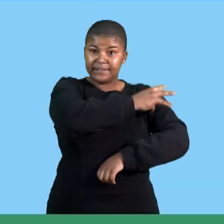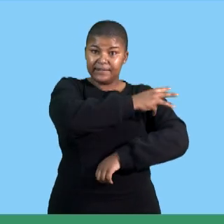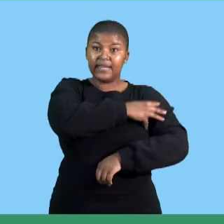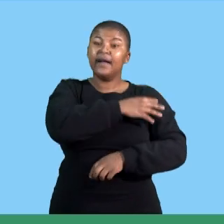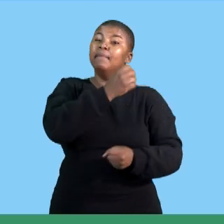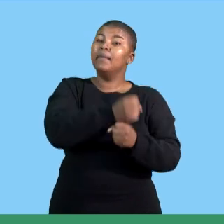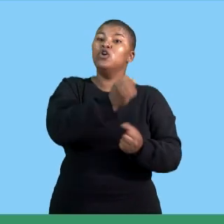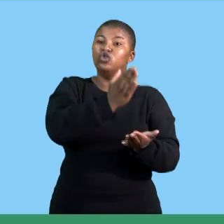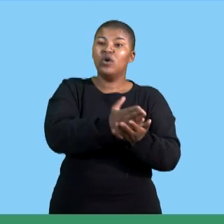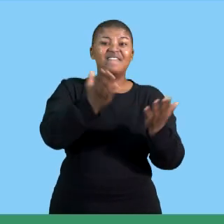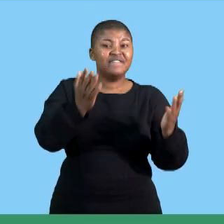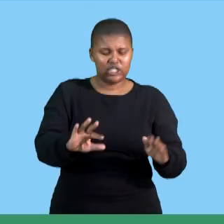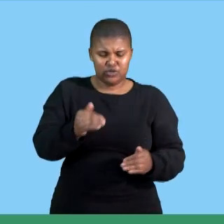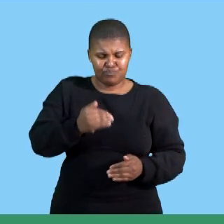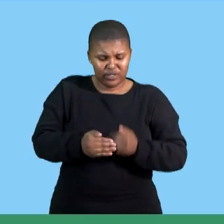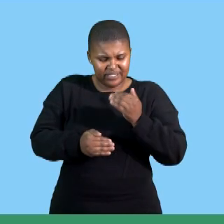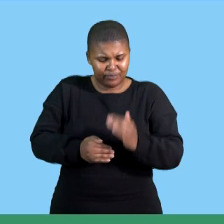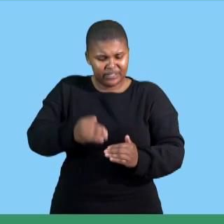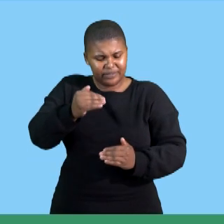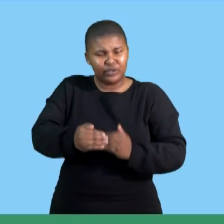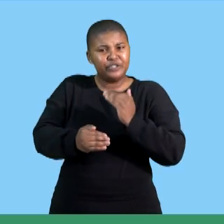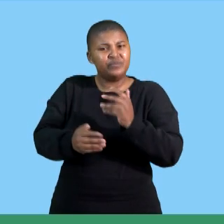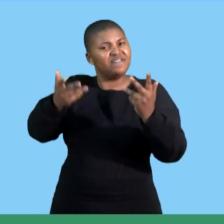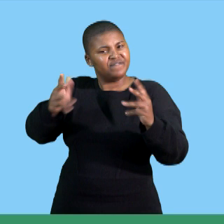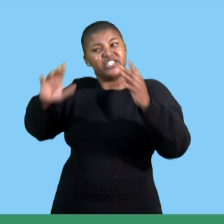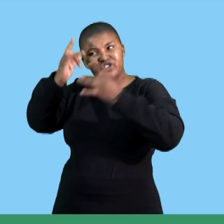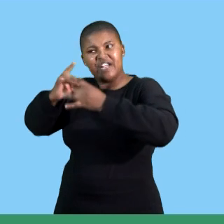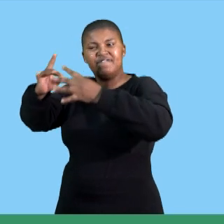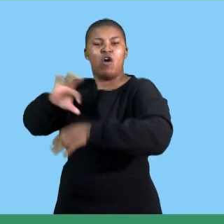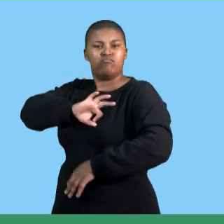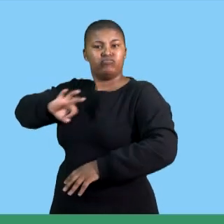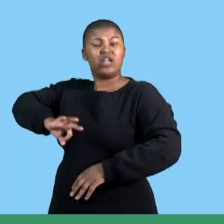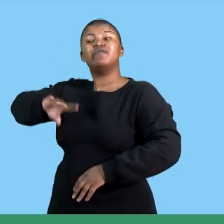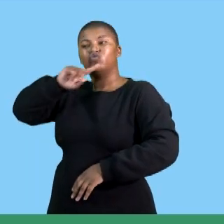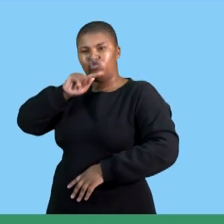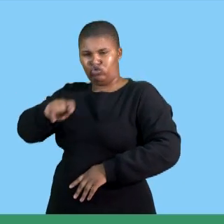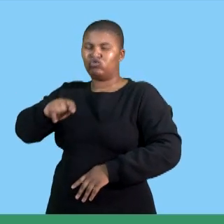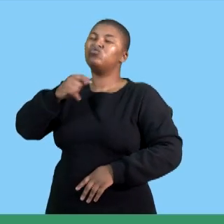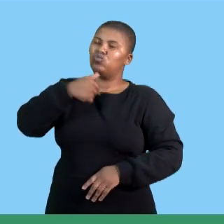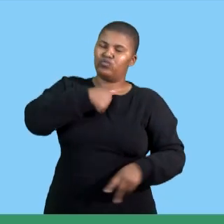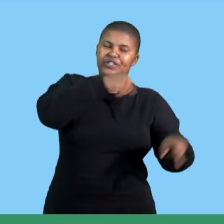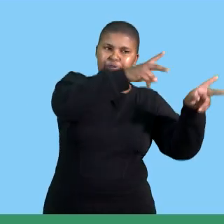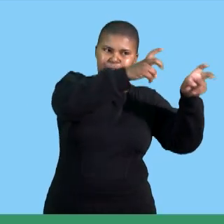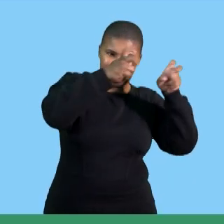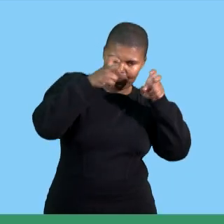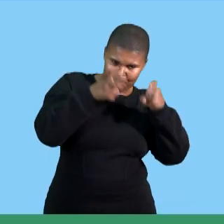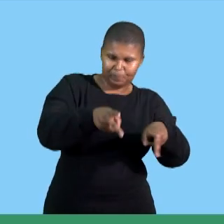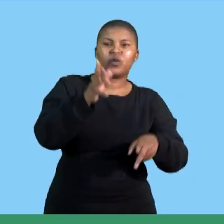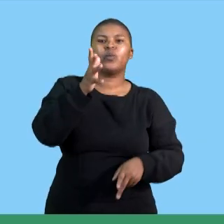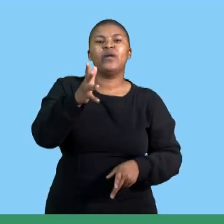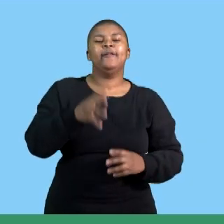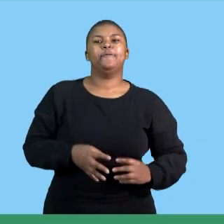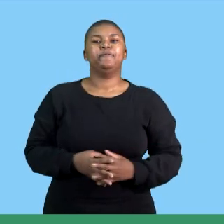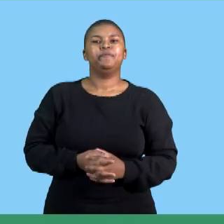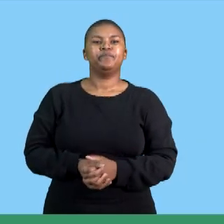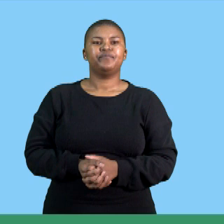them. Now, this is definitely a way in which we are going to manage change. We are